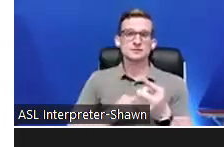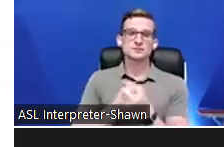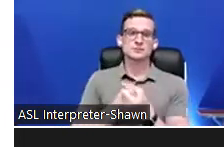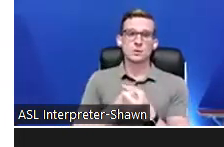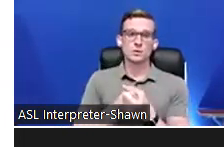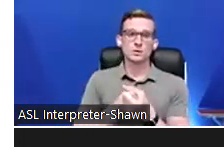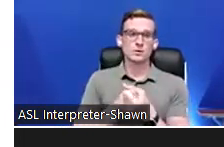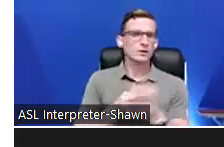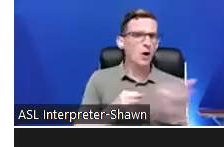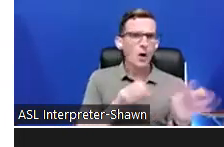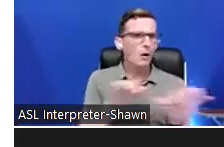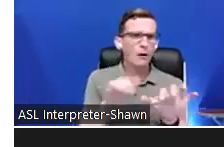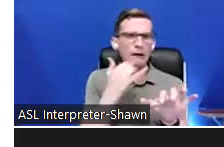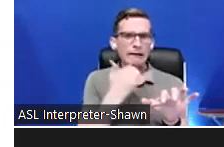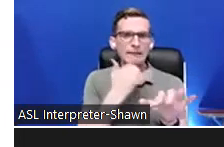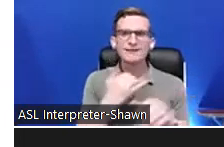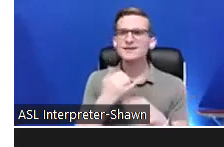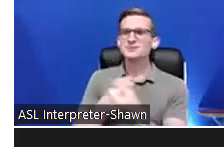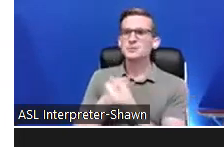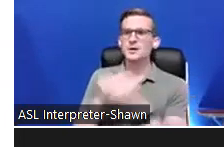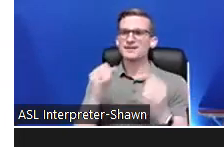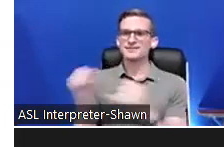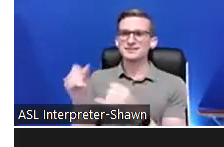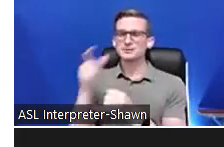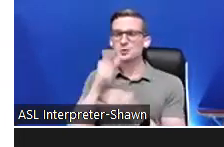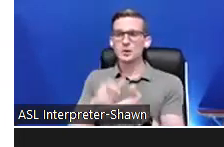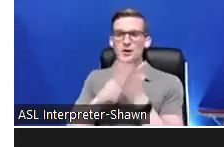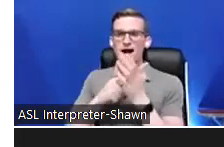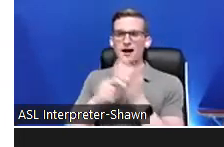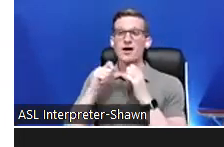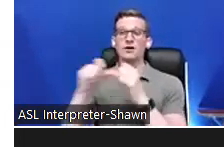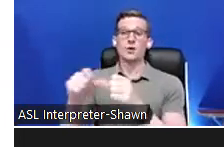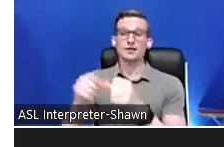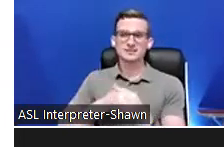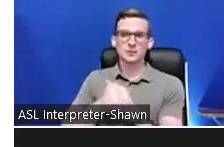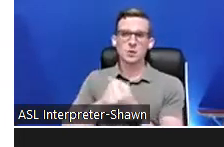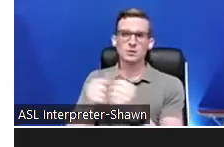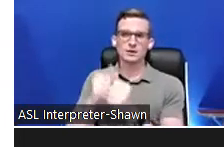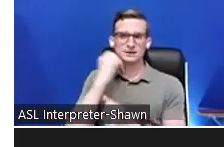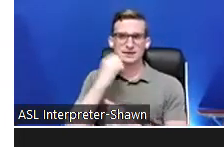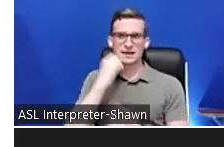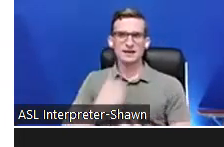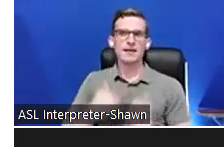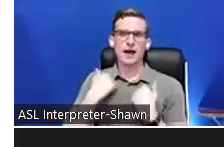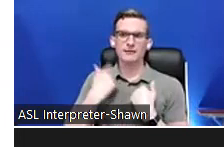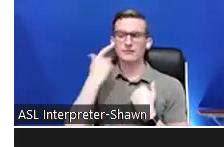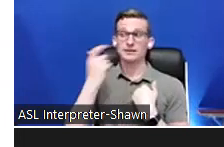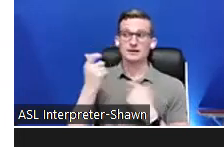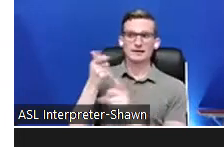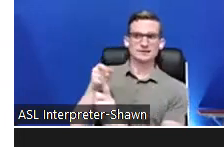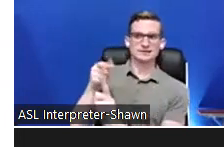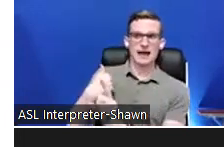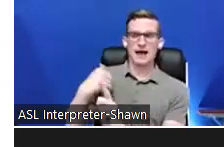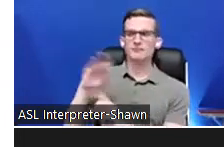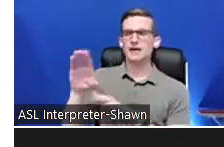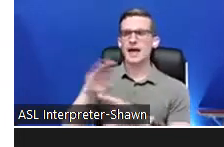there's a typo, to support individuals who require ongoing support with daily living due to the behavioral health diagnosis, but whose needs